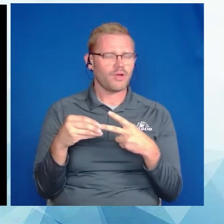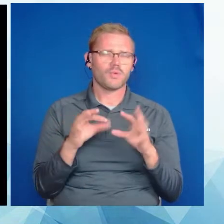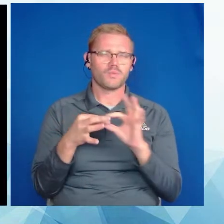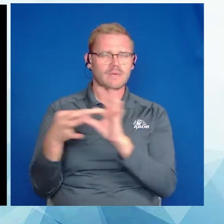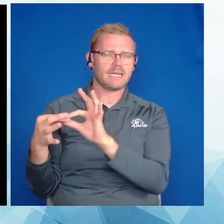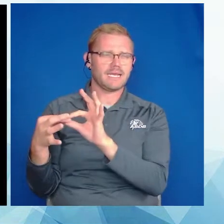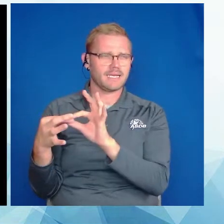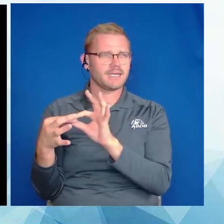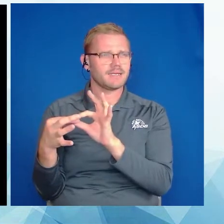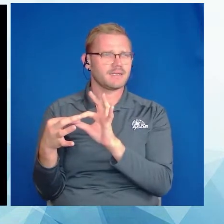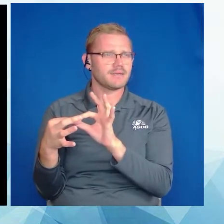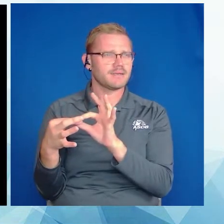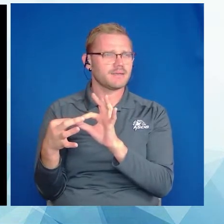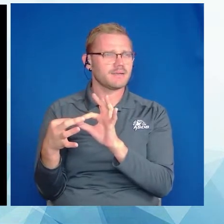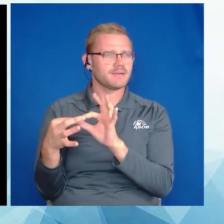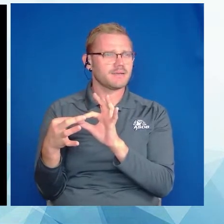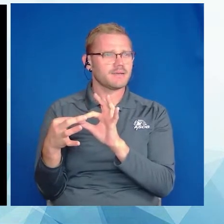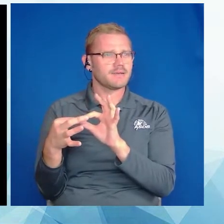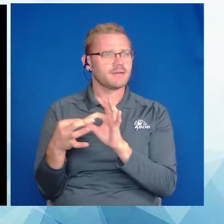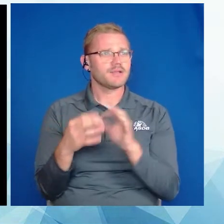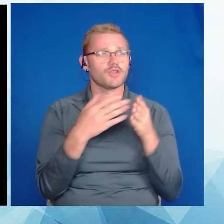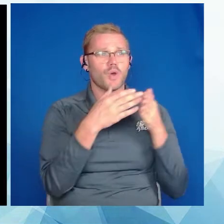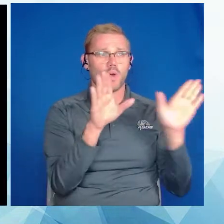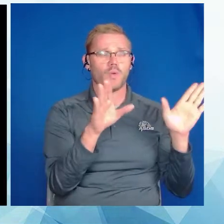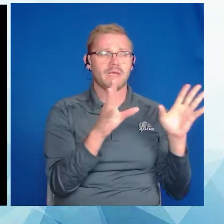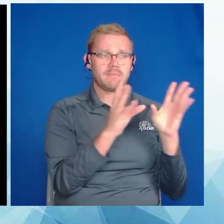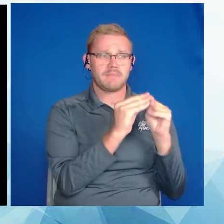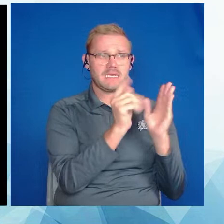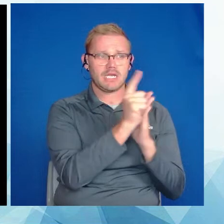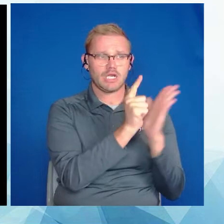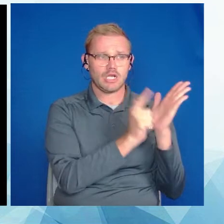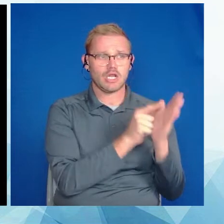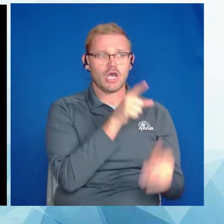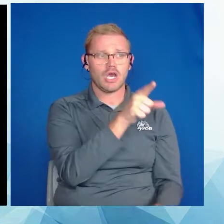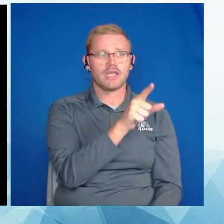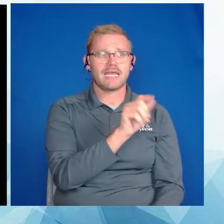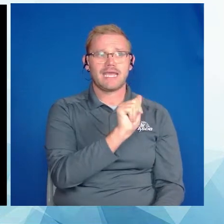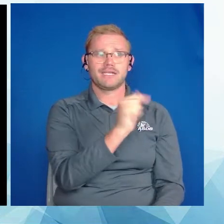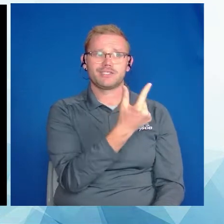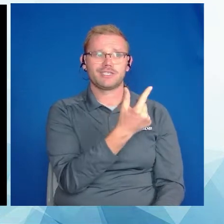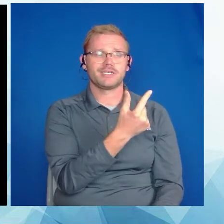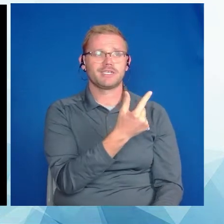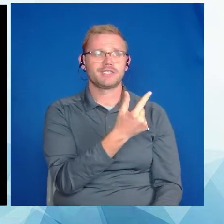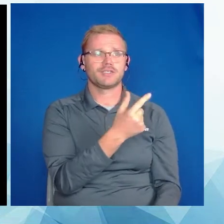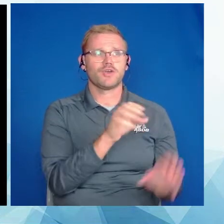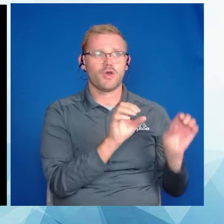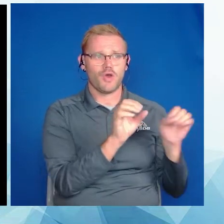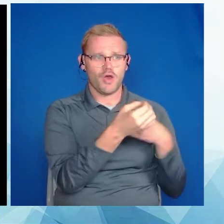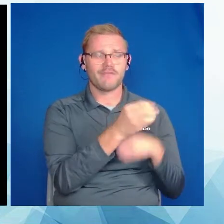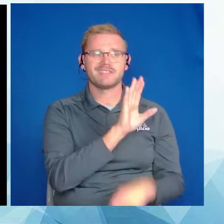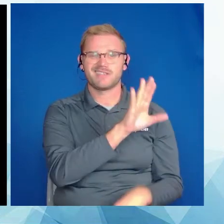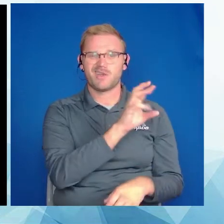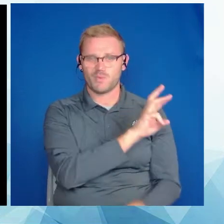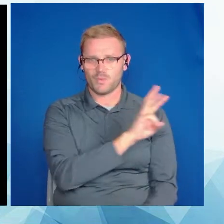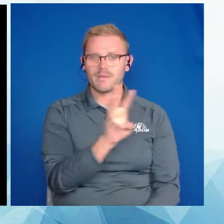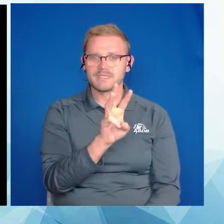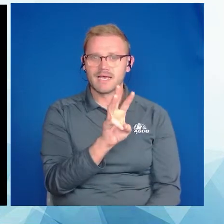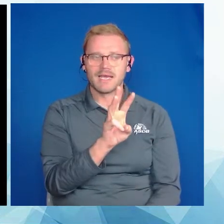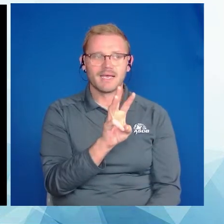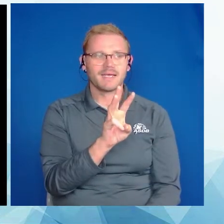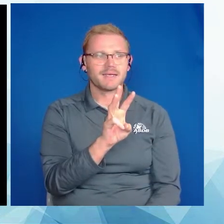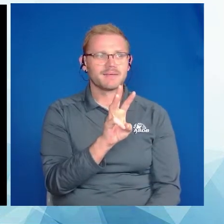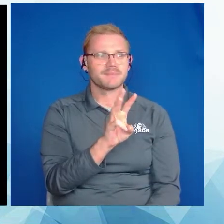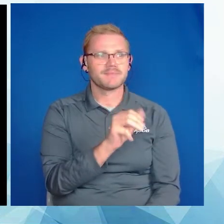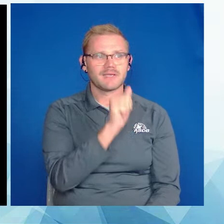related. The open meeting law is the Arizona Attorney General's office has on its website